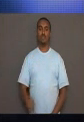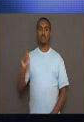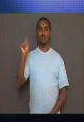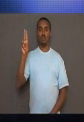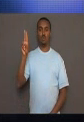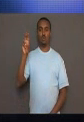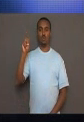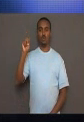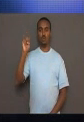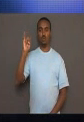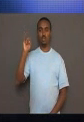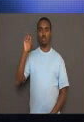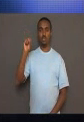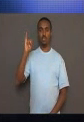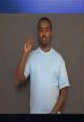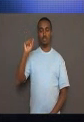Tunisia,